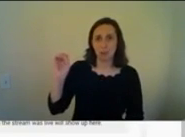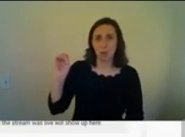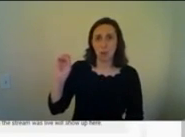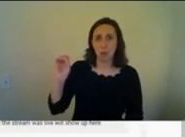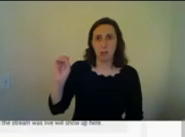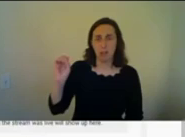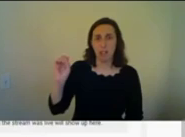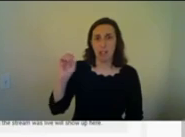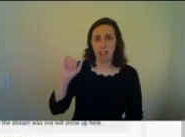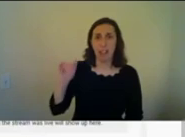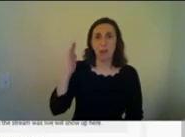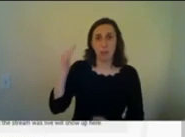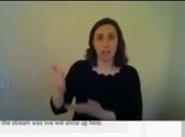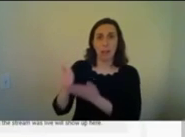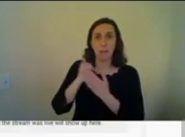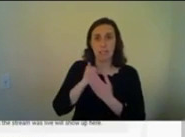us.